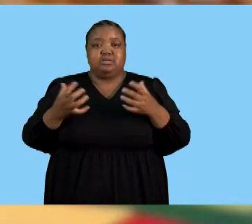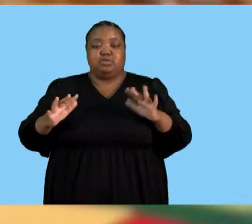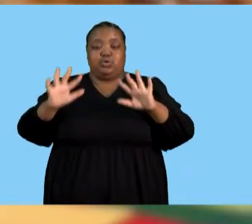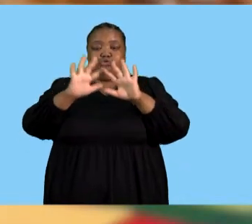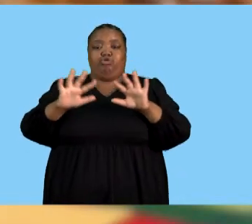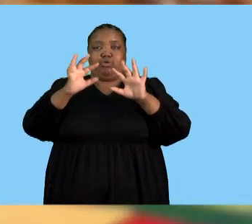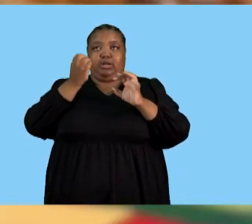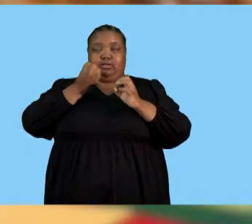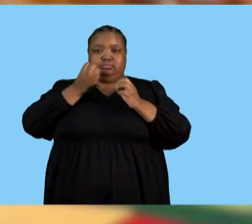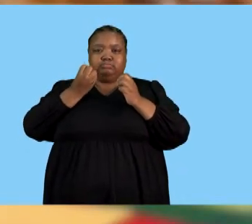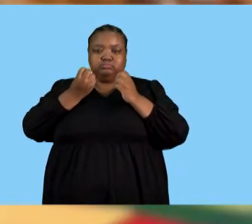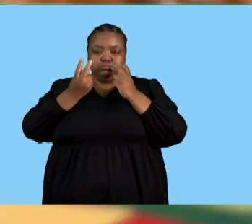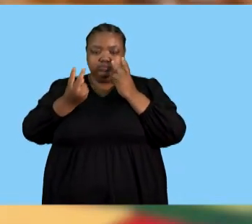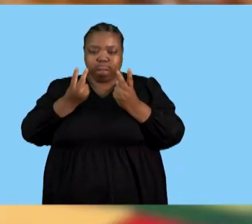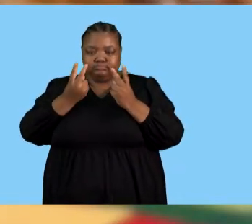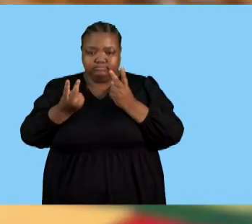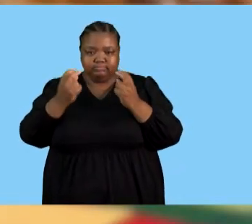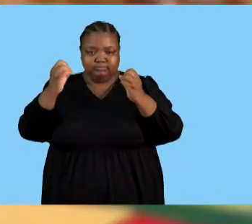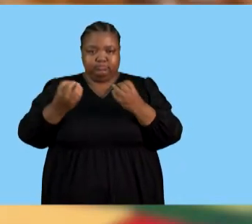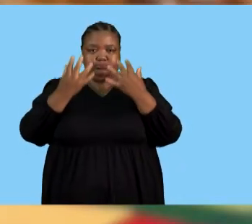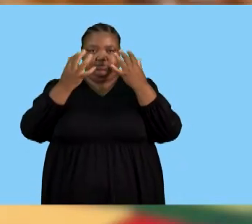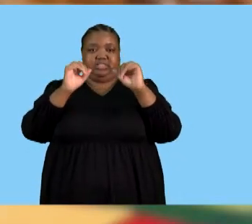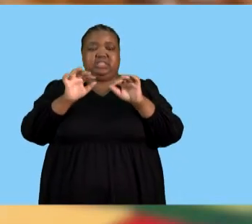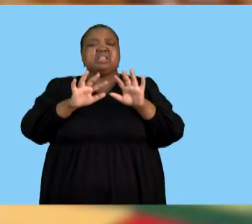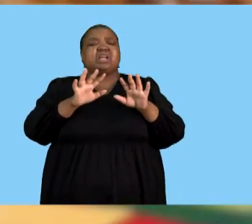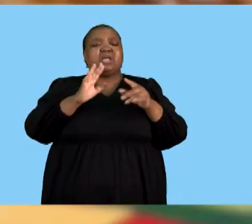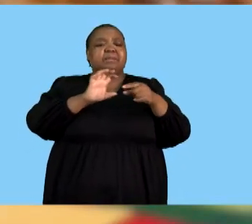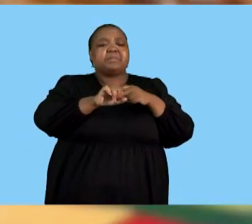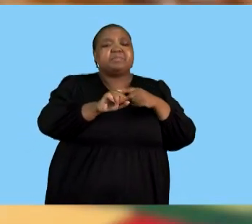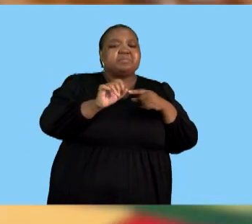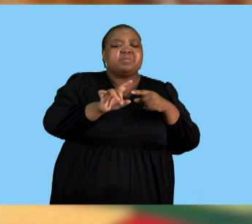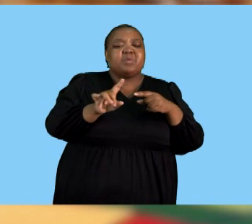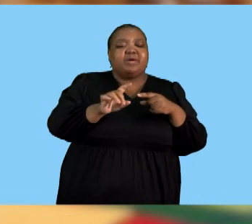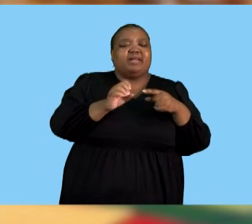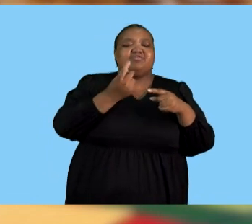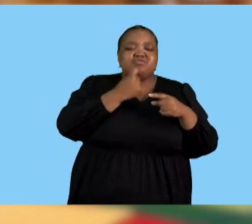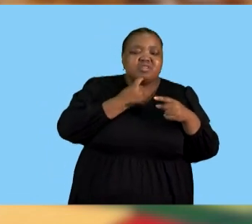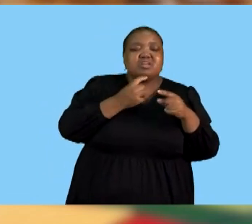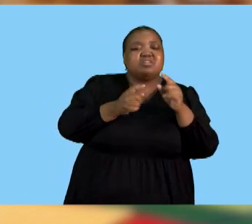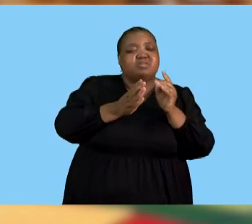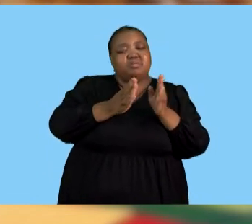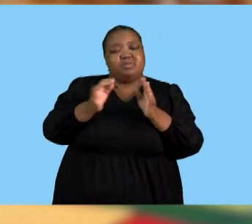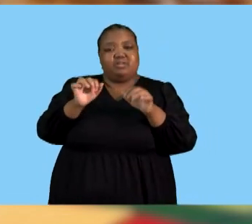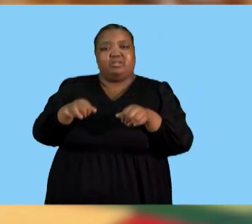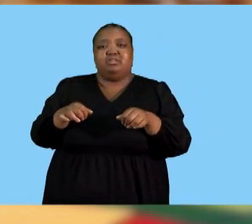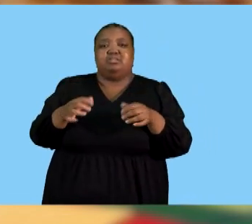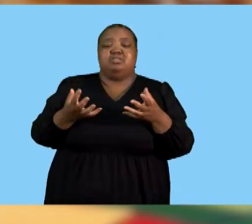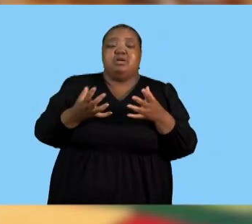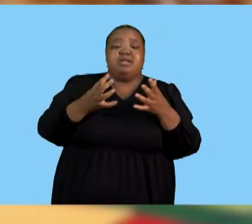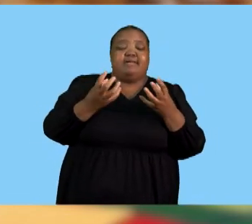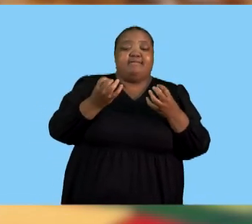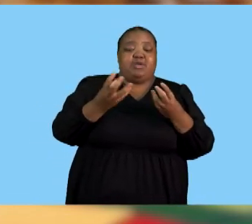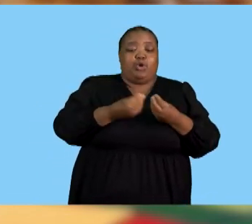we are able to tell the color of any particular object. Now, should an object appear to be red, that means all the other 6